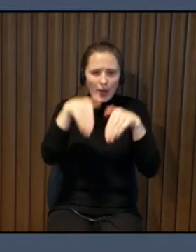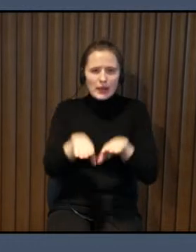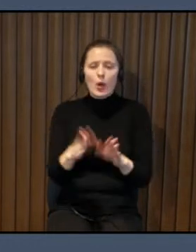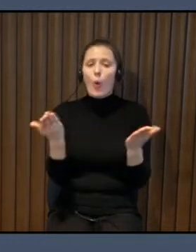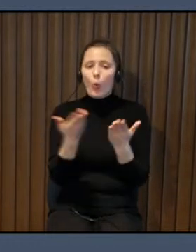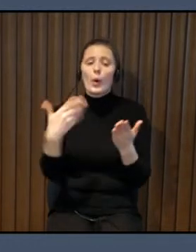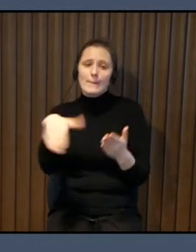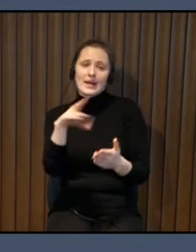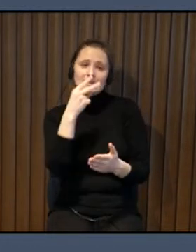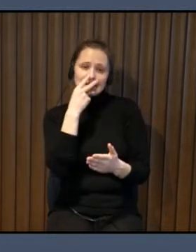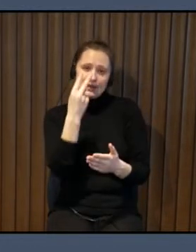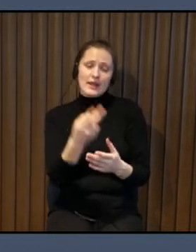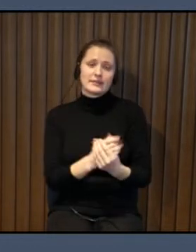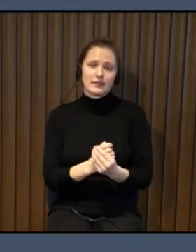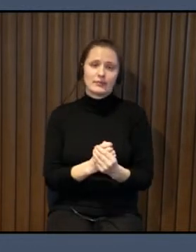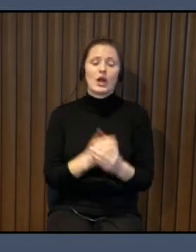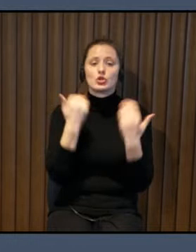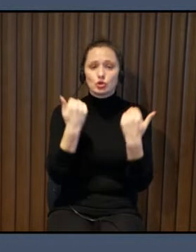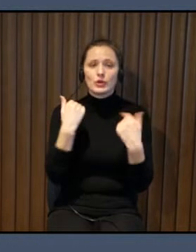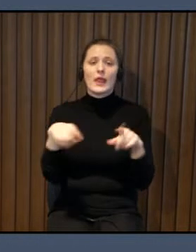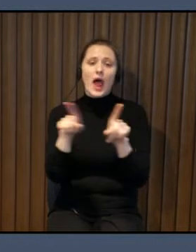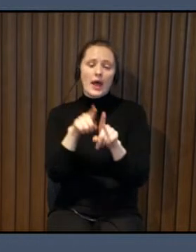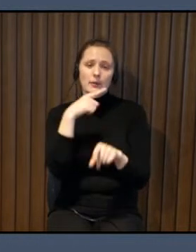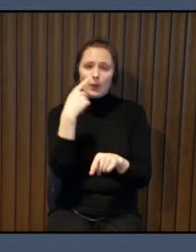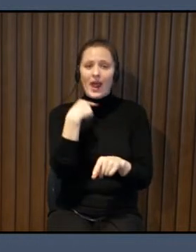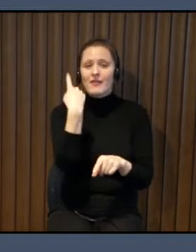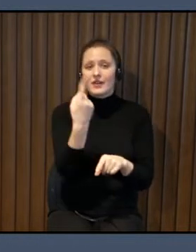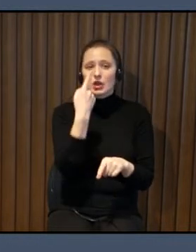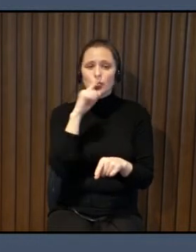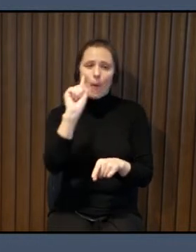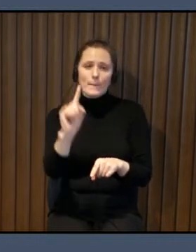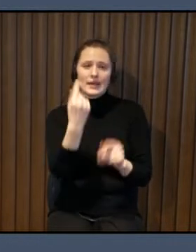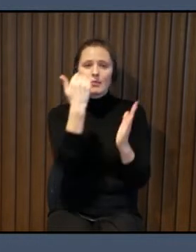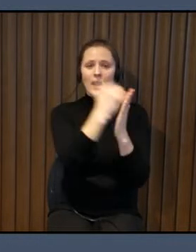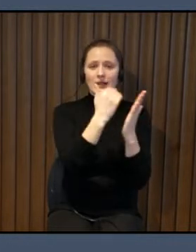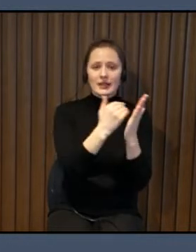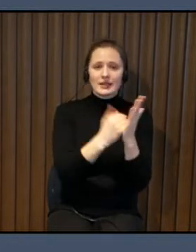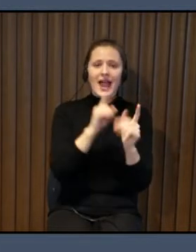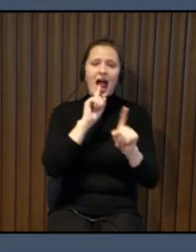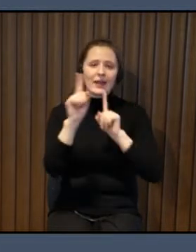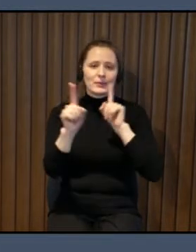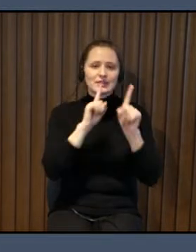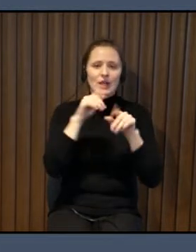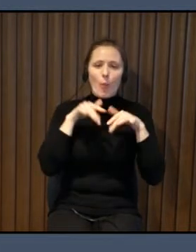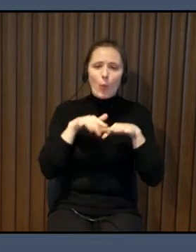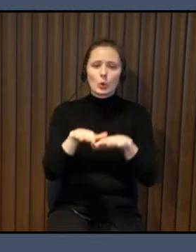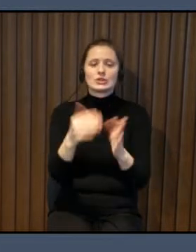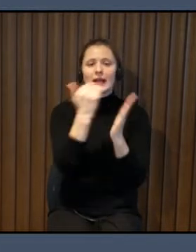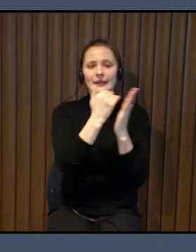case law, where we can observe those principles, are actually written down. The first one is the